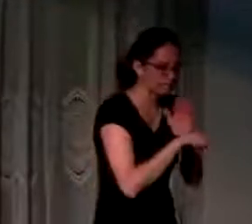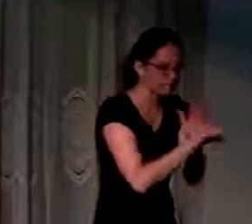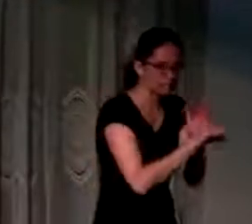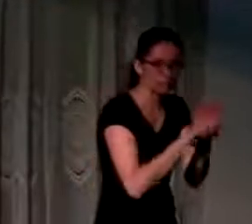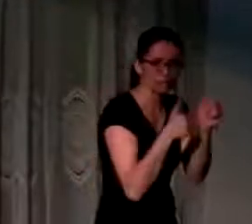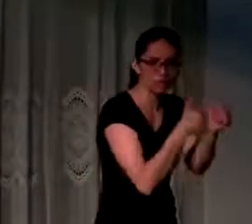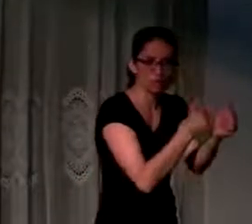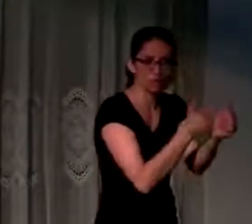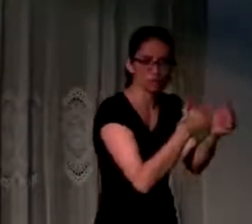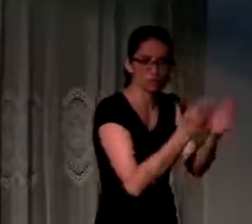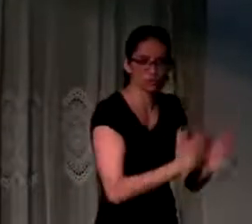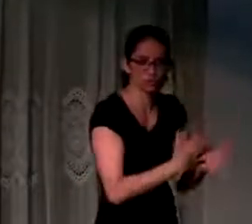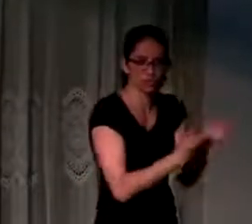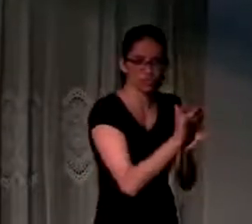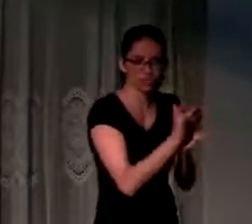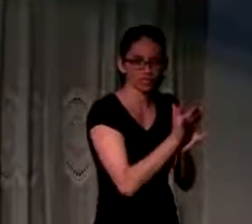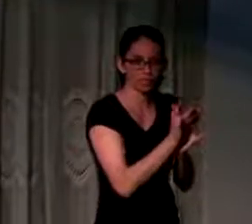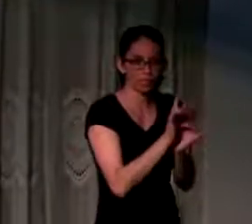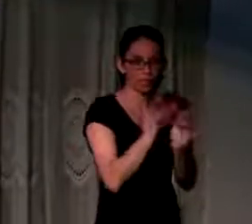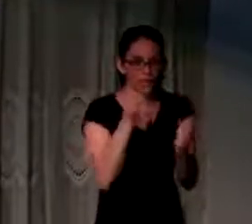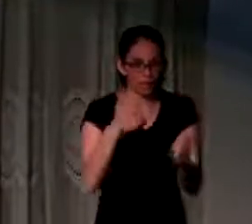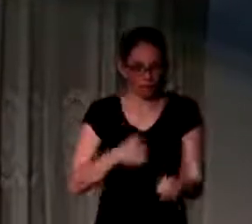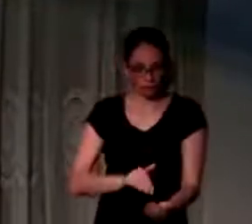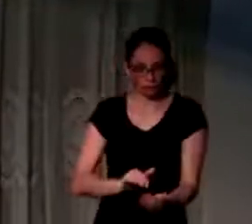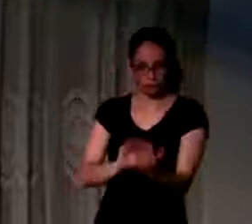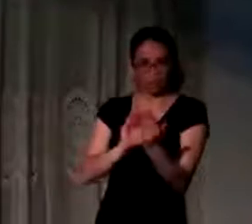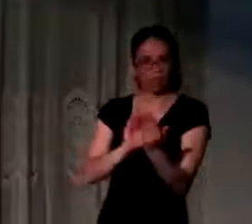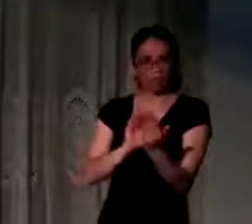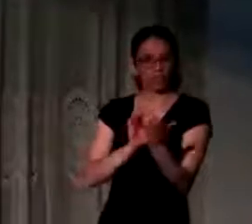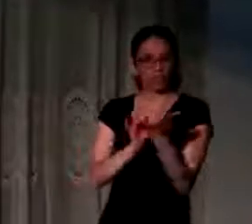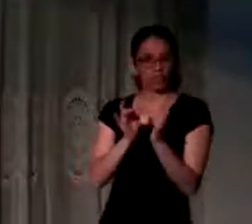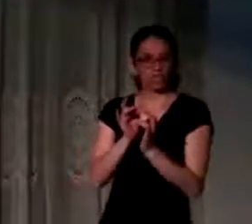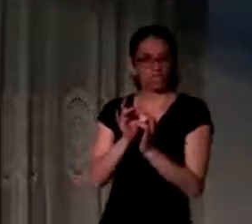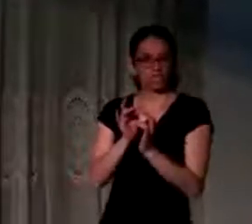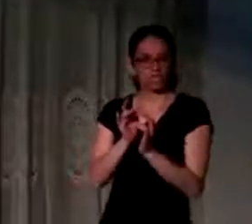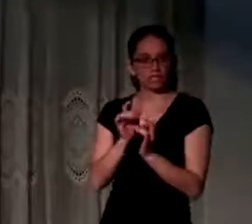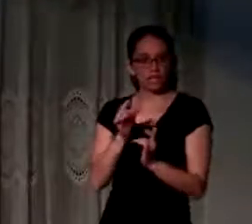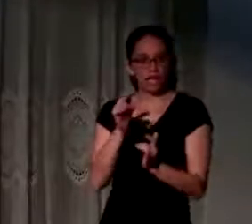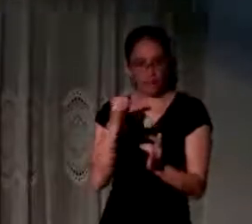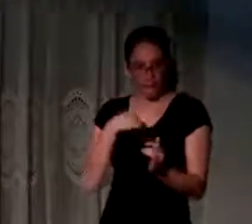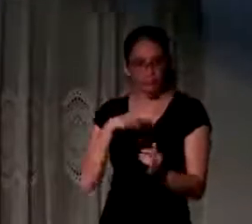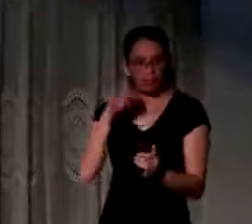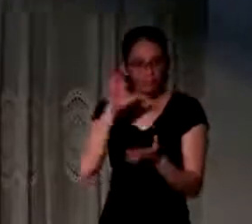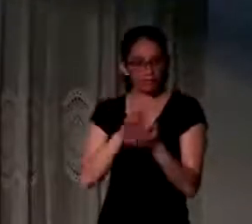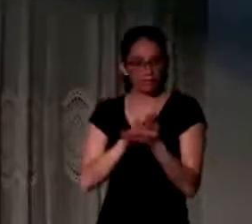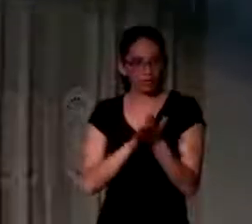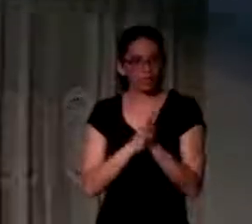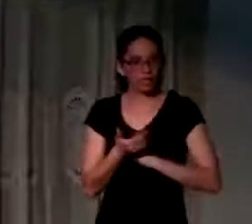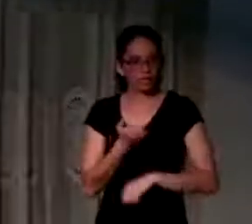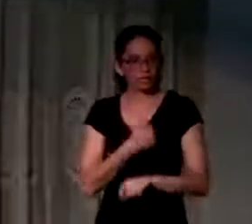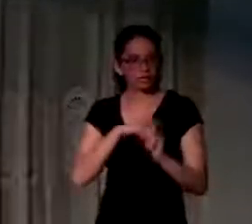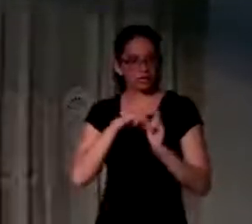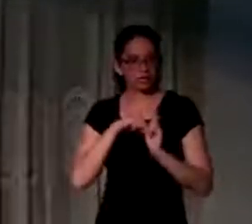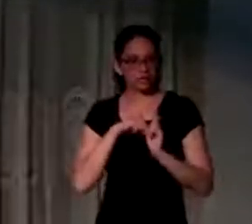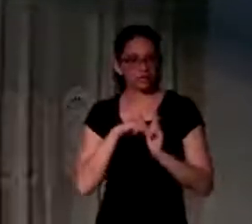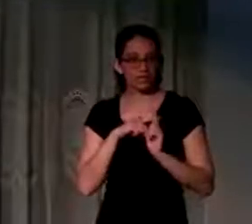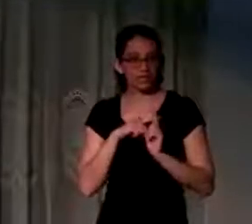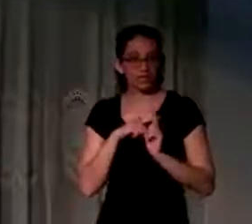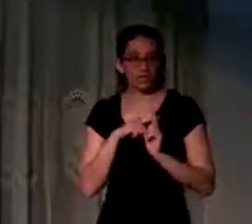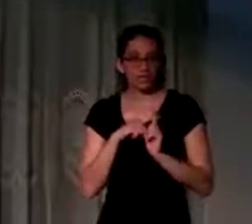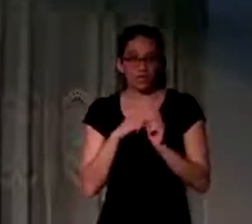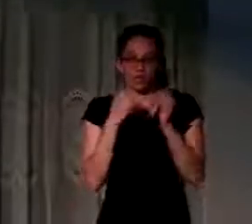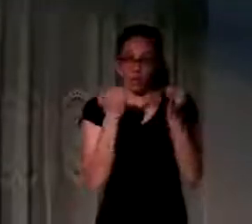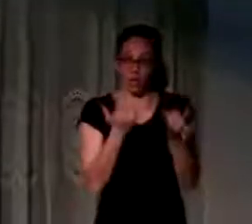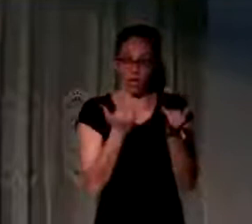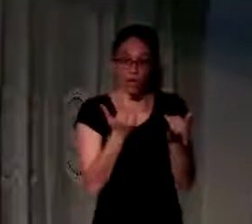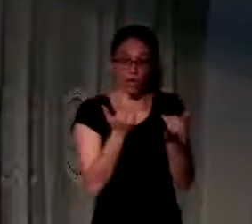met him. And the last thing that the resurrection proves is that now, because Jesus Christ is alive, he's